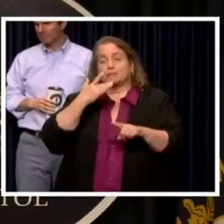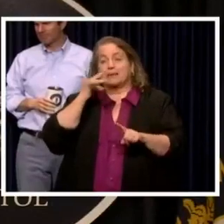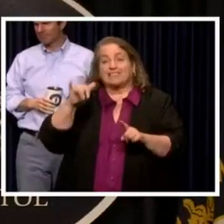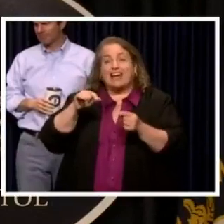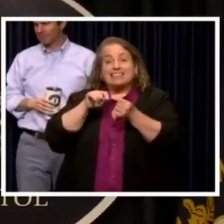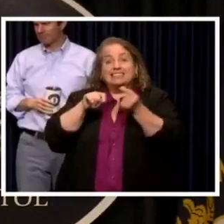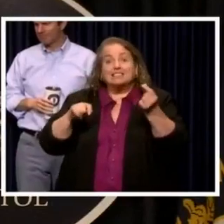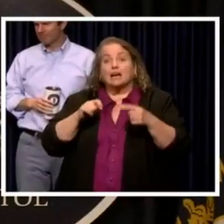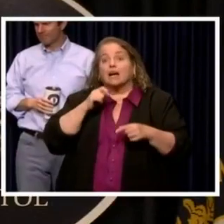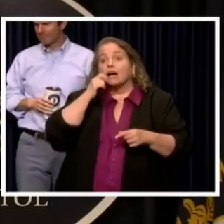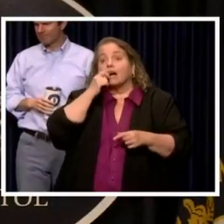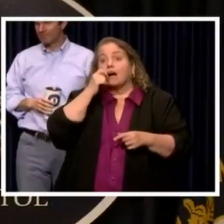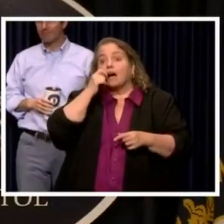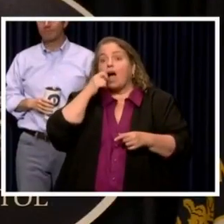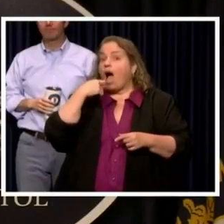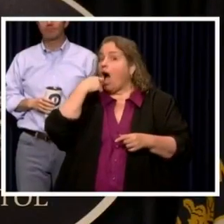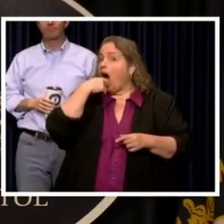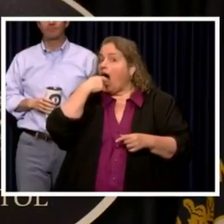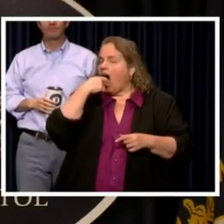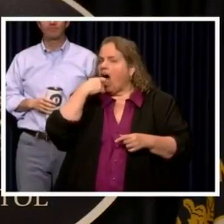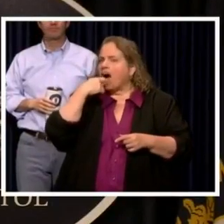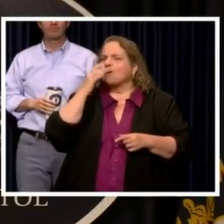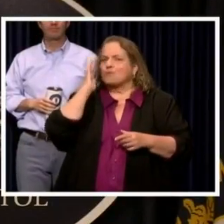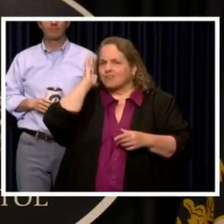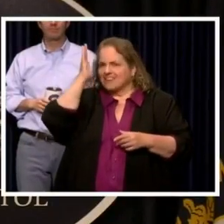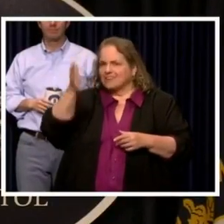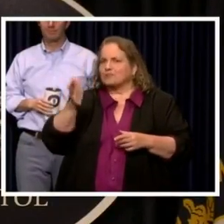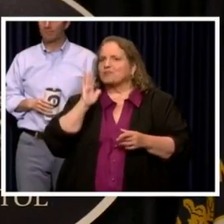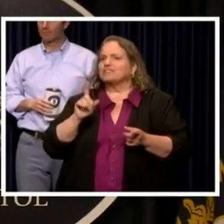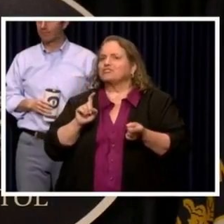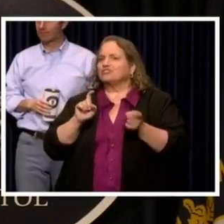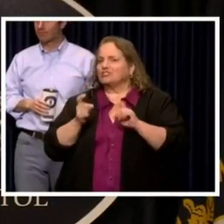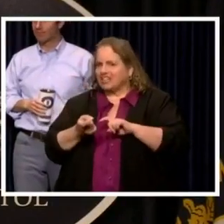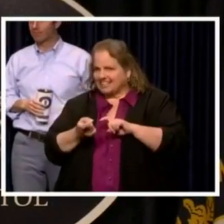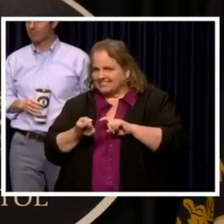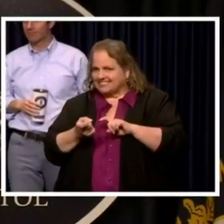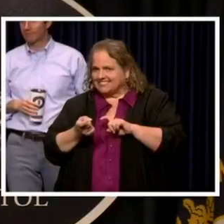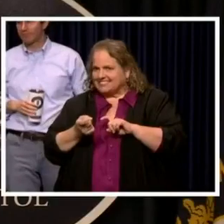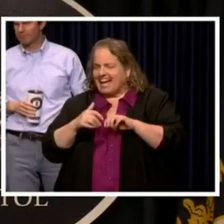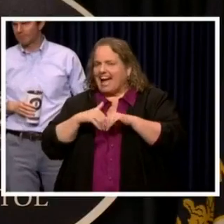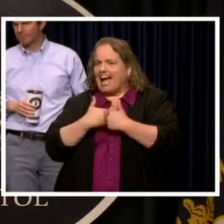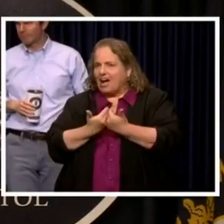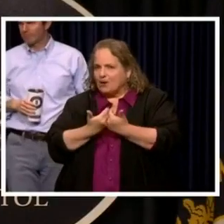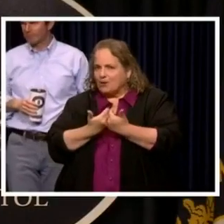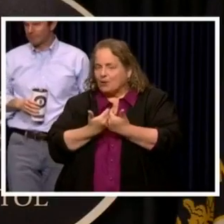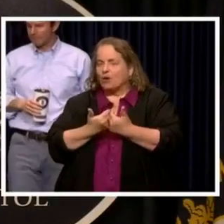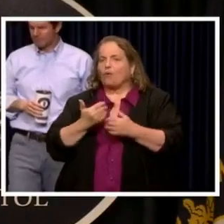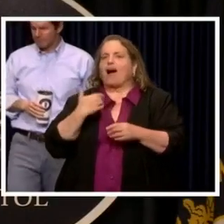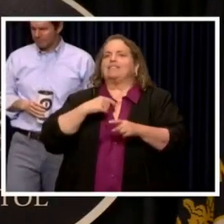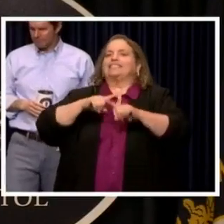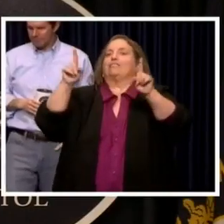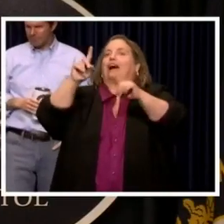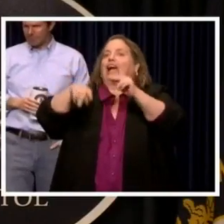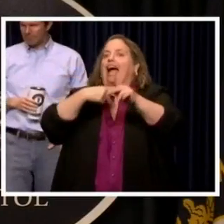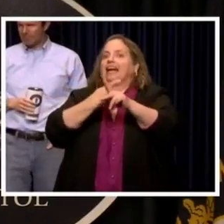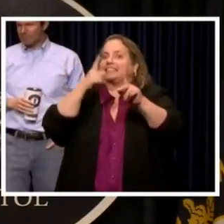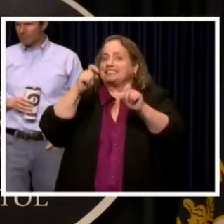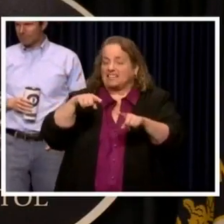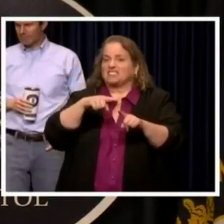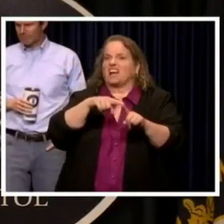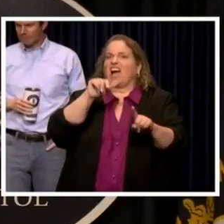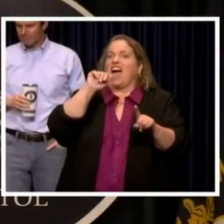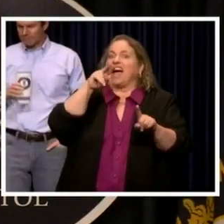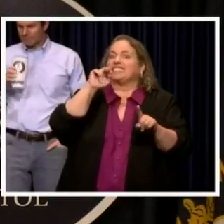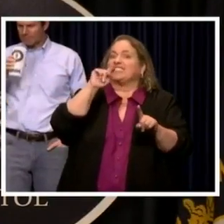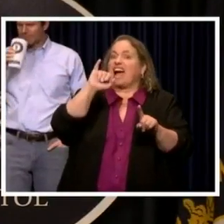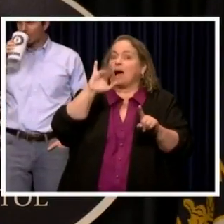all change, but to find out if you have the disease. And then we're going to get these antibody tests that are going to help us tell if you've had the disease and if you've